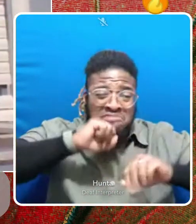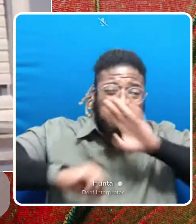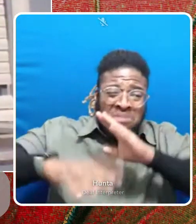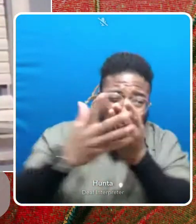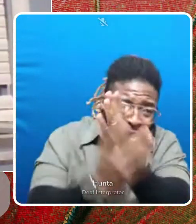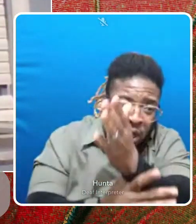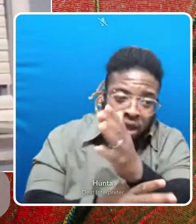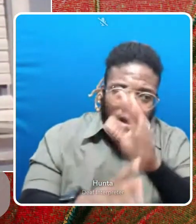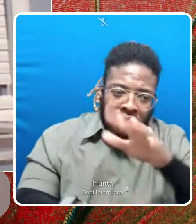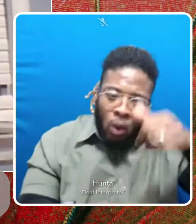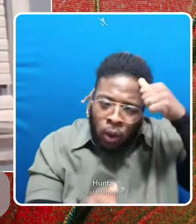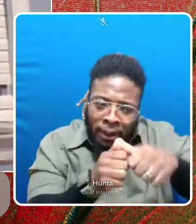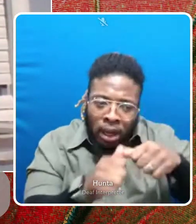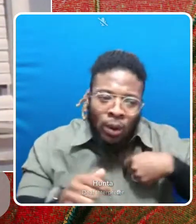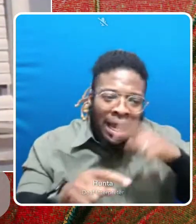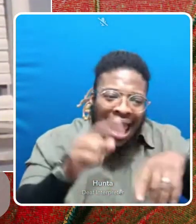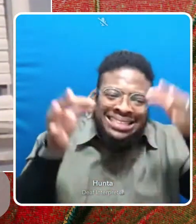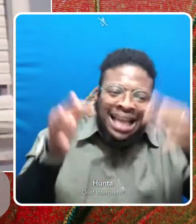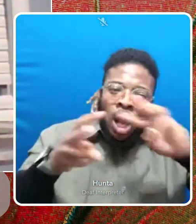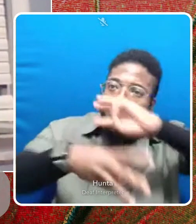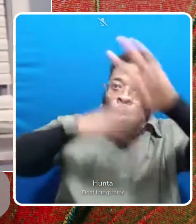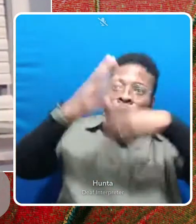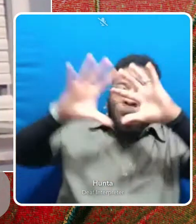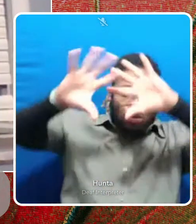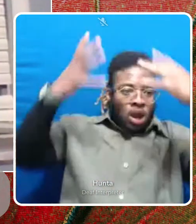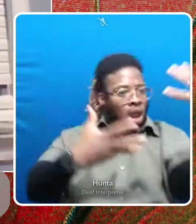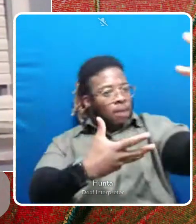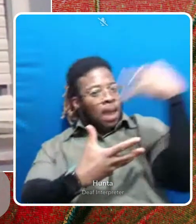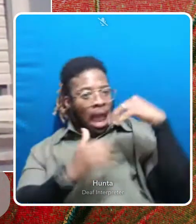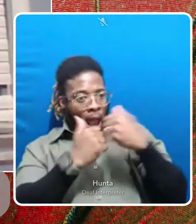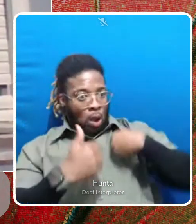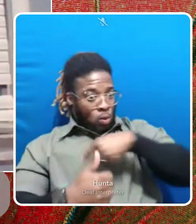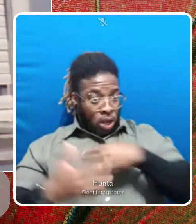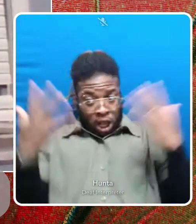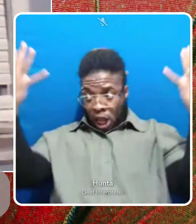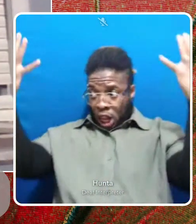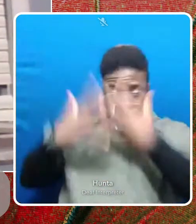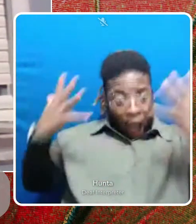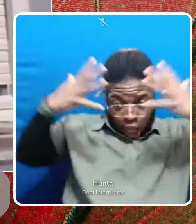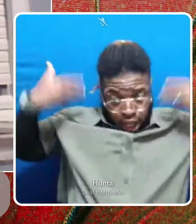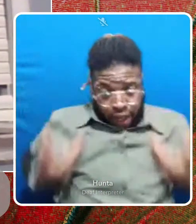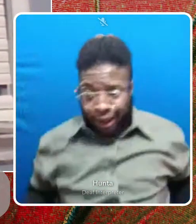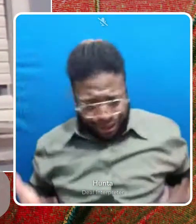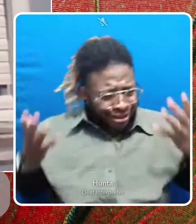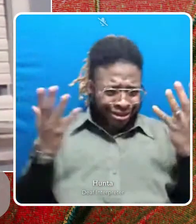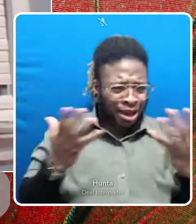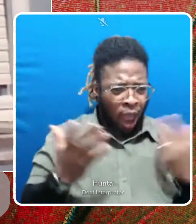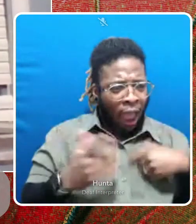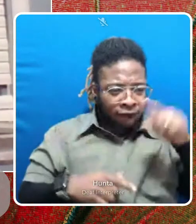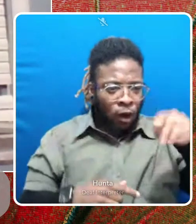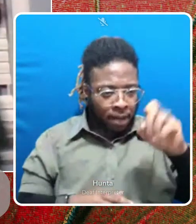outlook, but how we look, we have to be the ones who's deciding